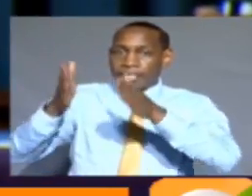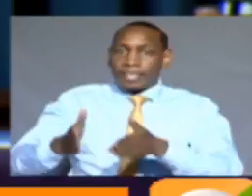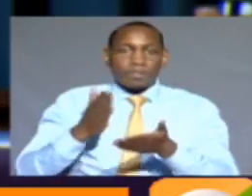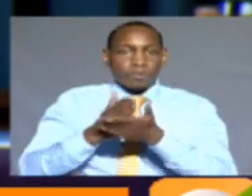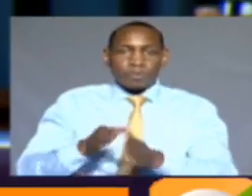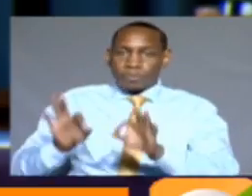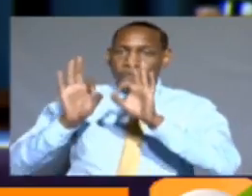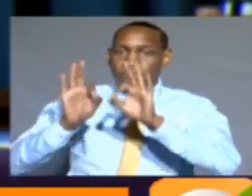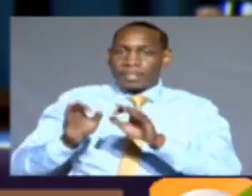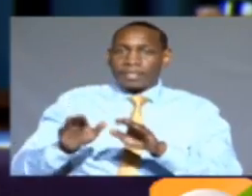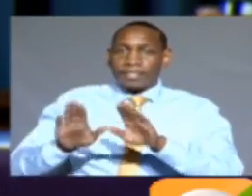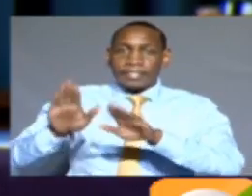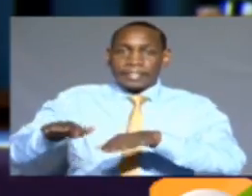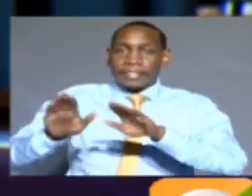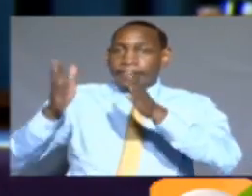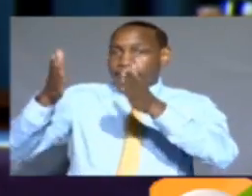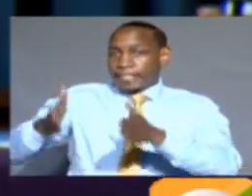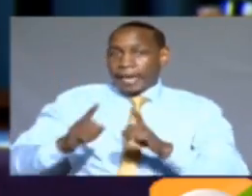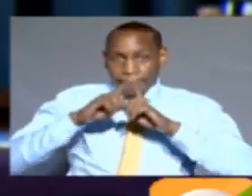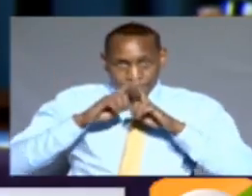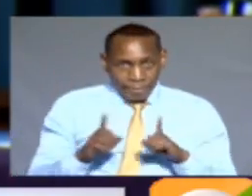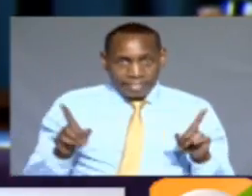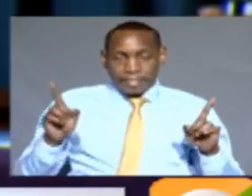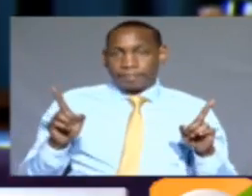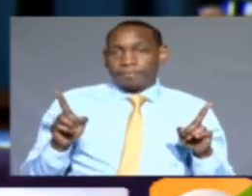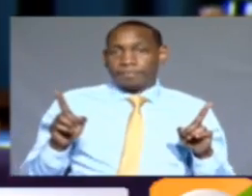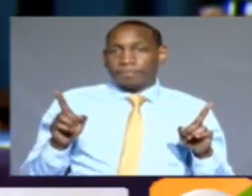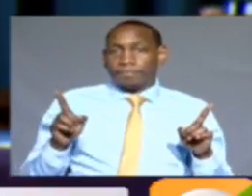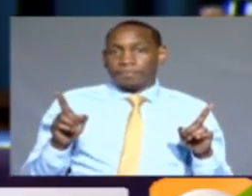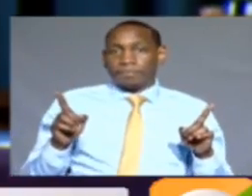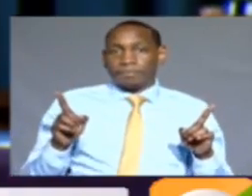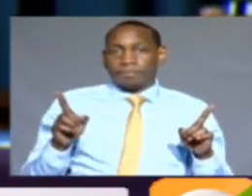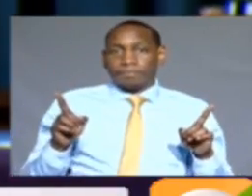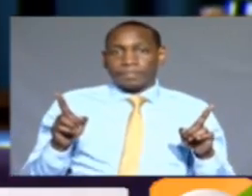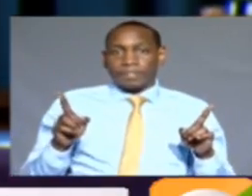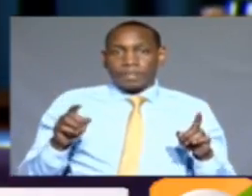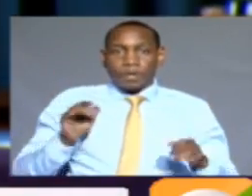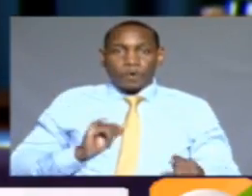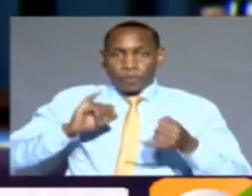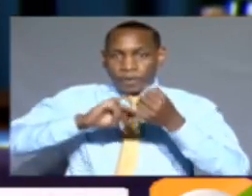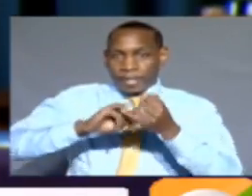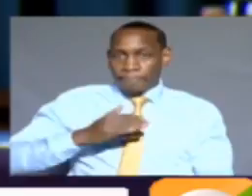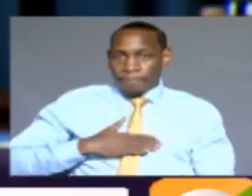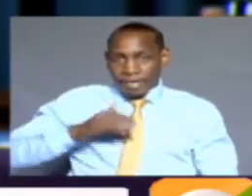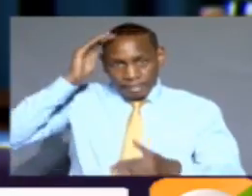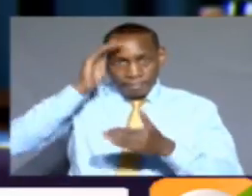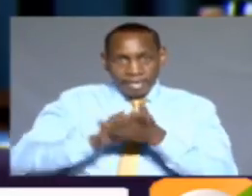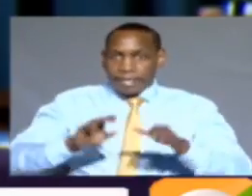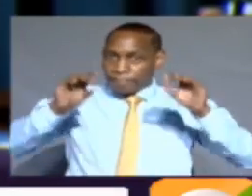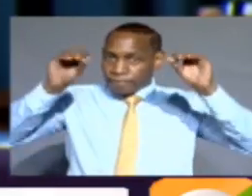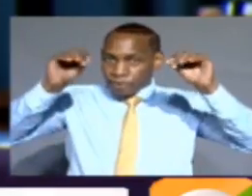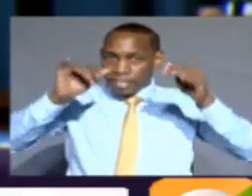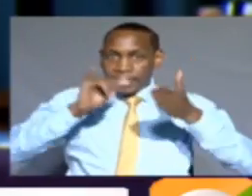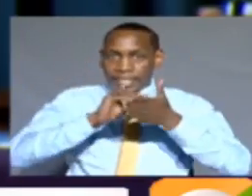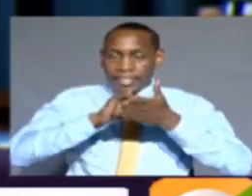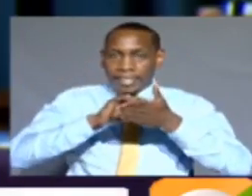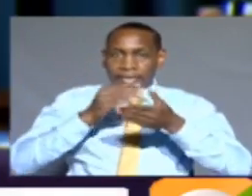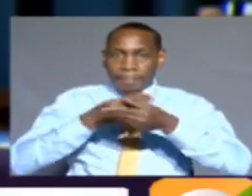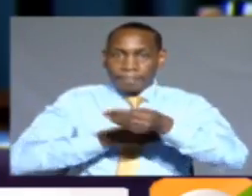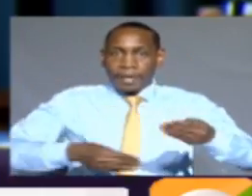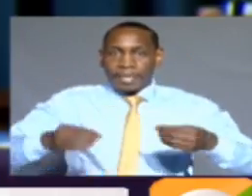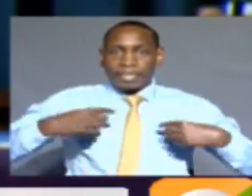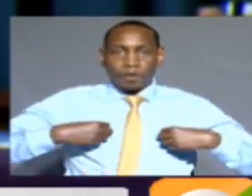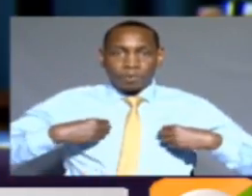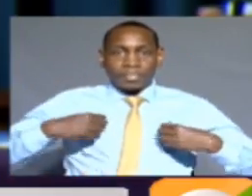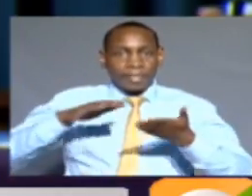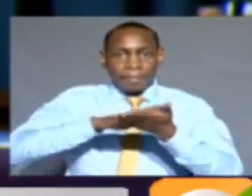great tailor, but my wife, who is a believer in equality, is still buying clothes on the